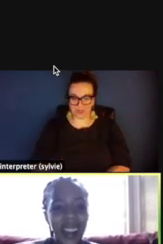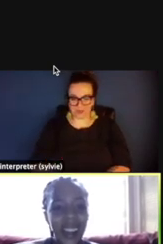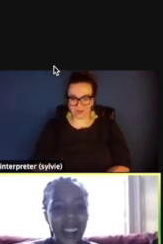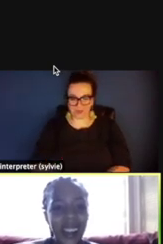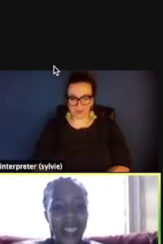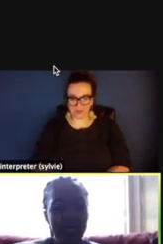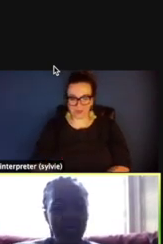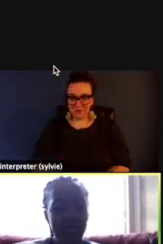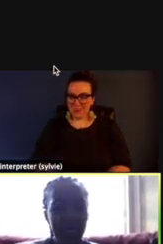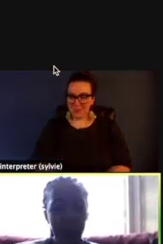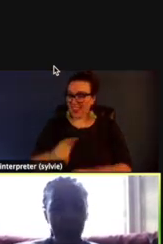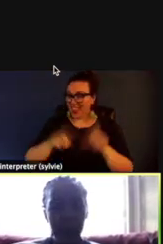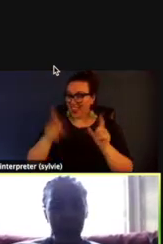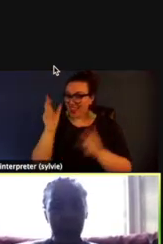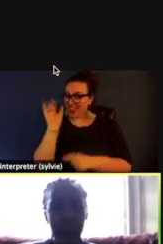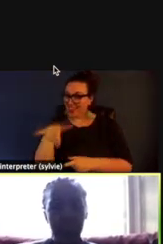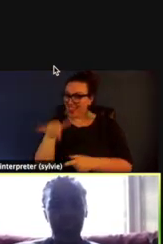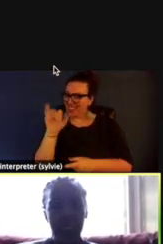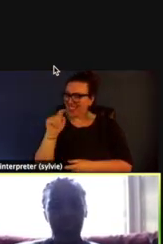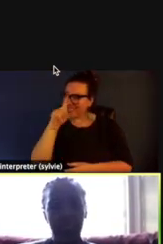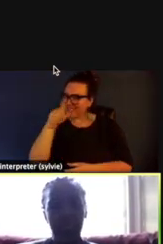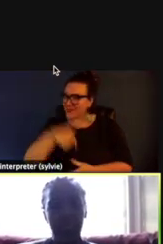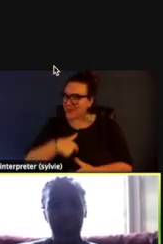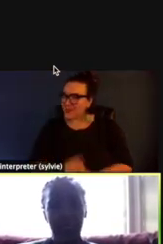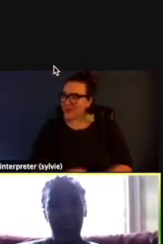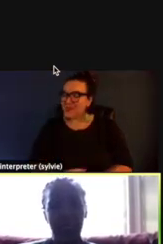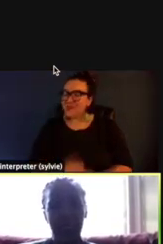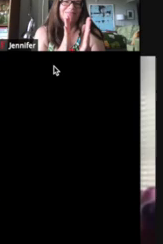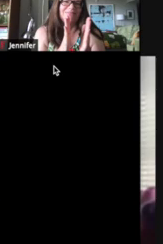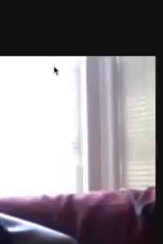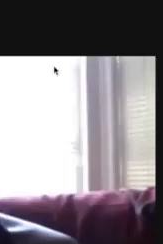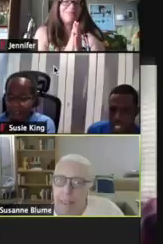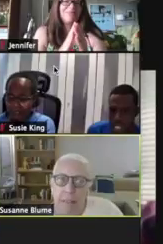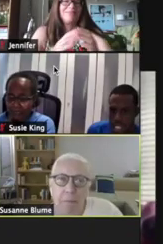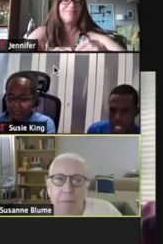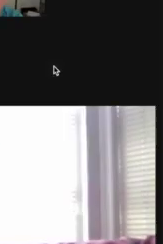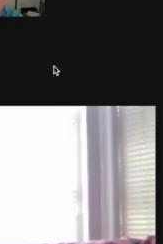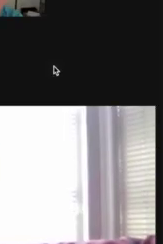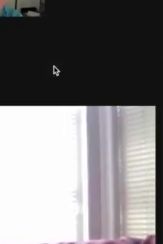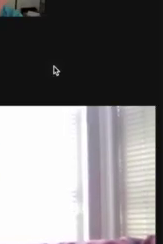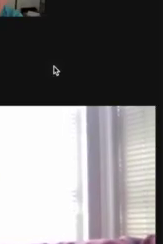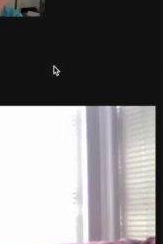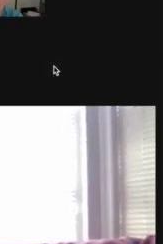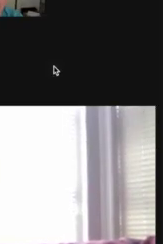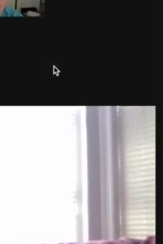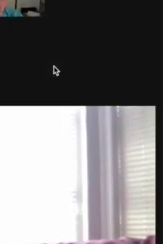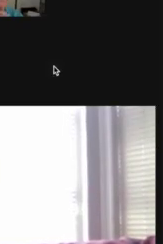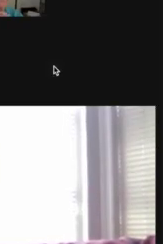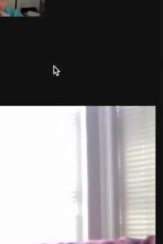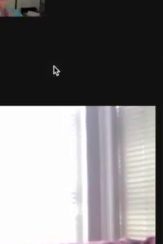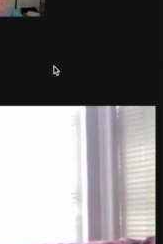And that is it for me. Awesome. Any questions, anybody?